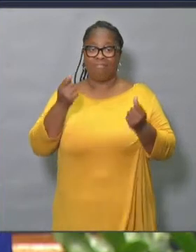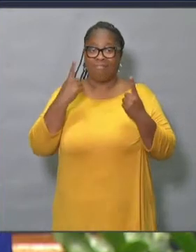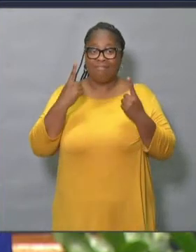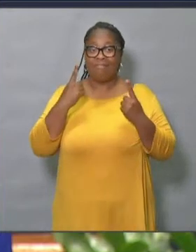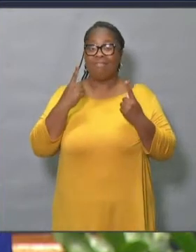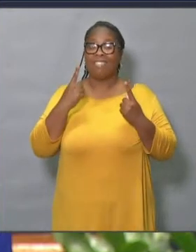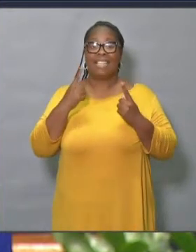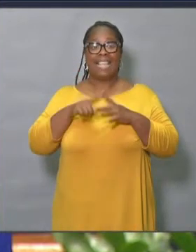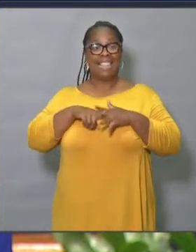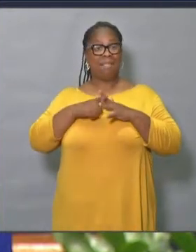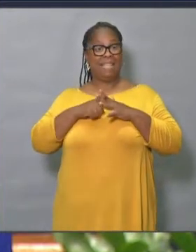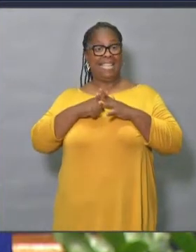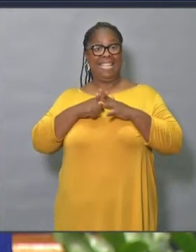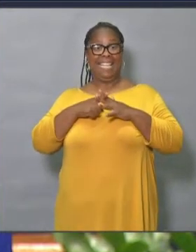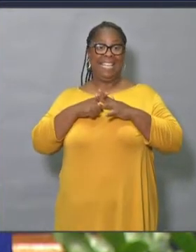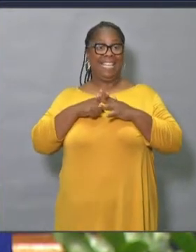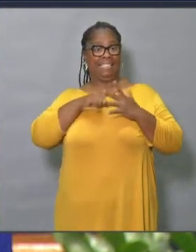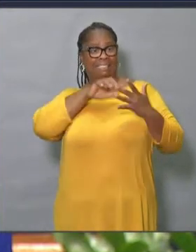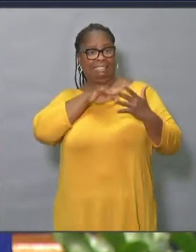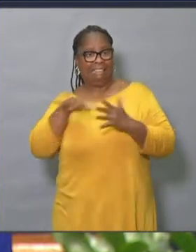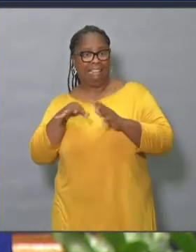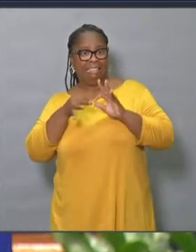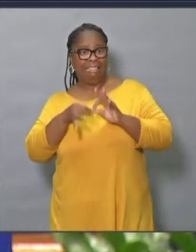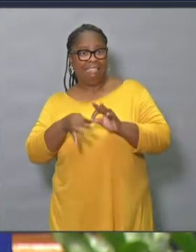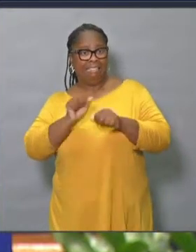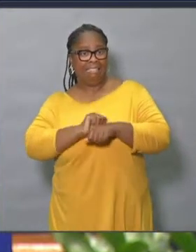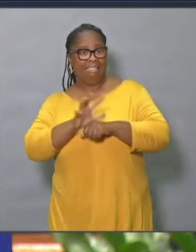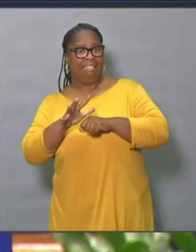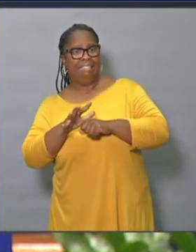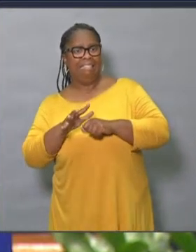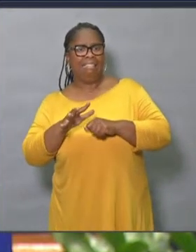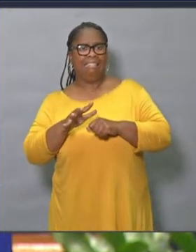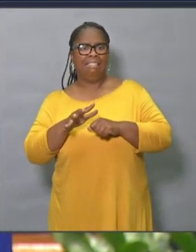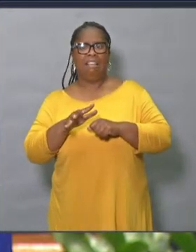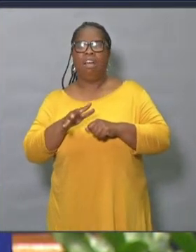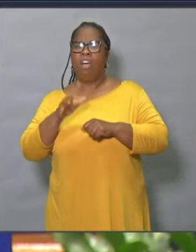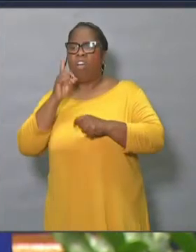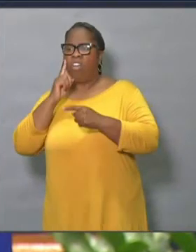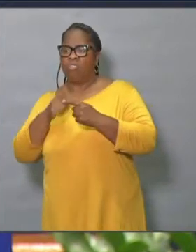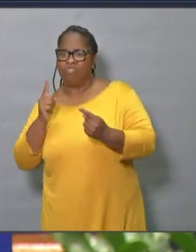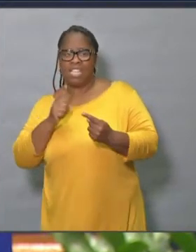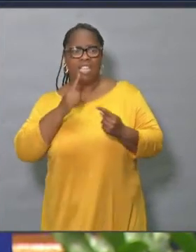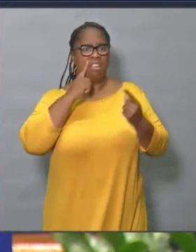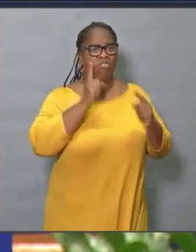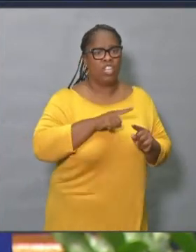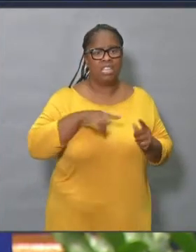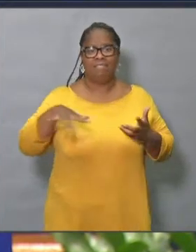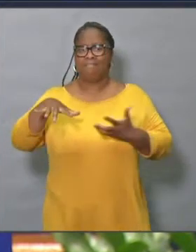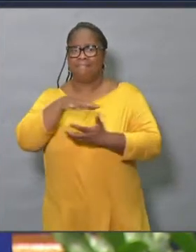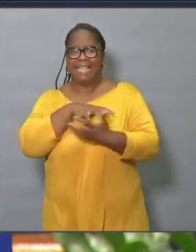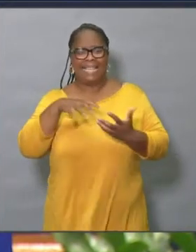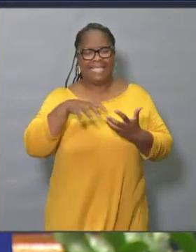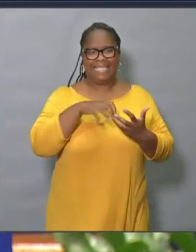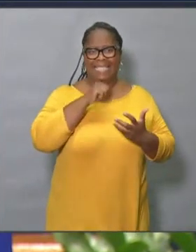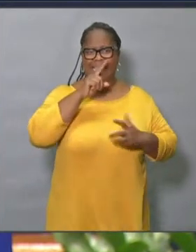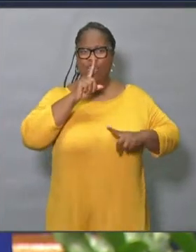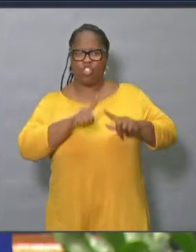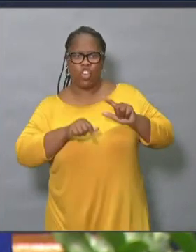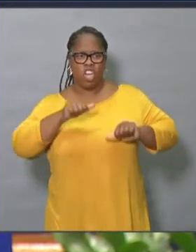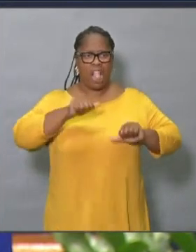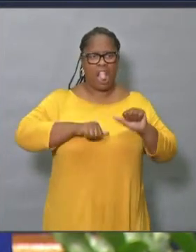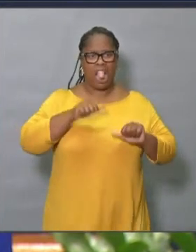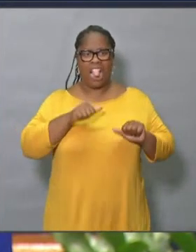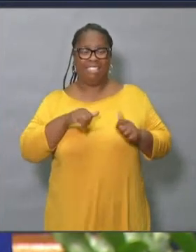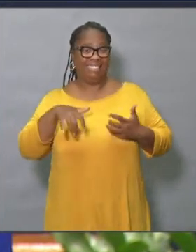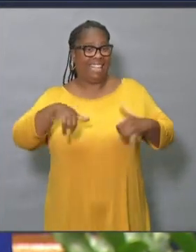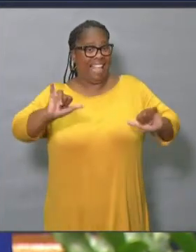were very mixed at first, and as a matter of fact, they're still mixed studies on asymptomatic spread. As soon as it became apparent